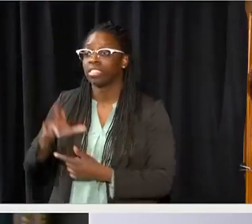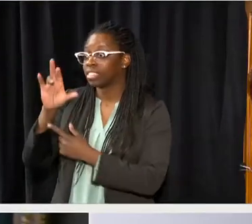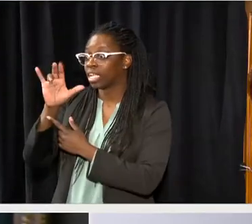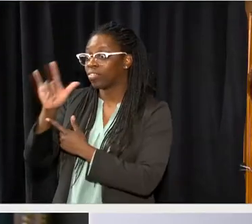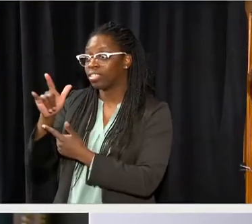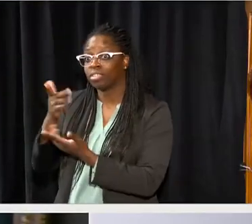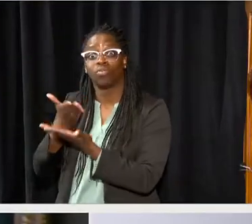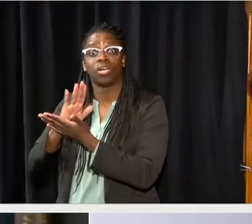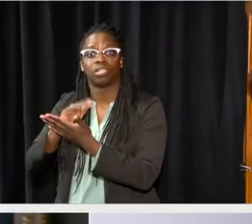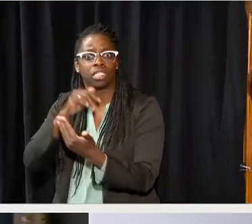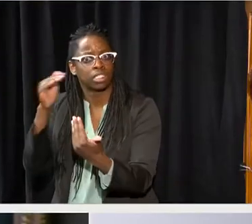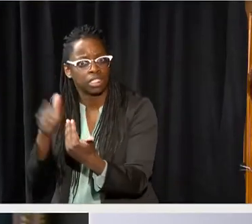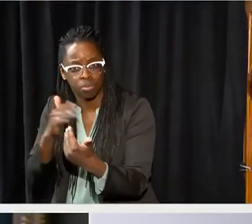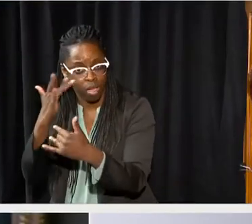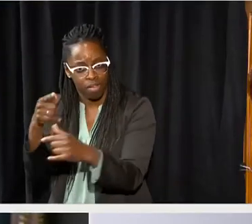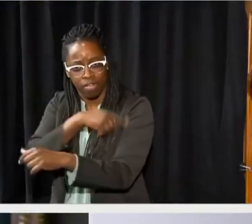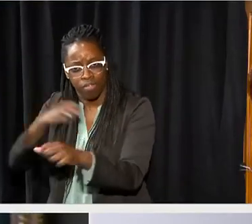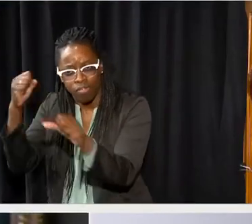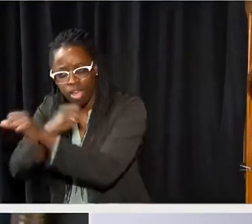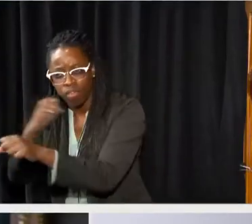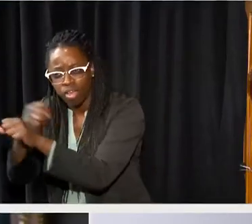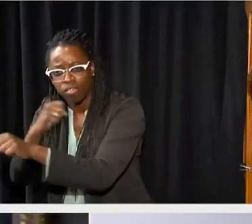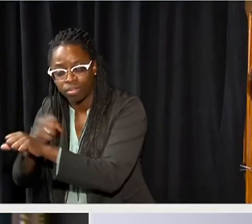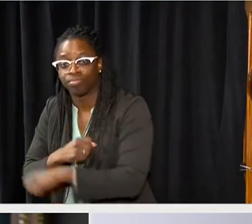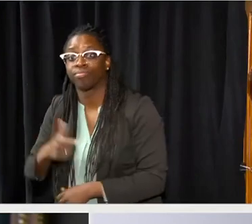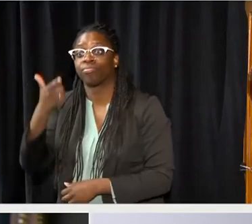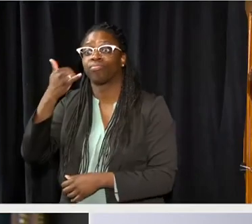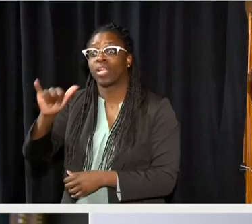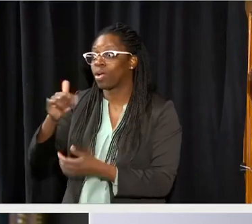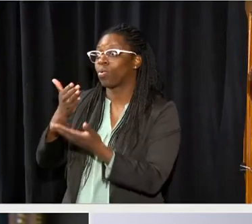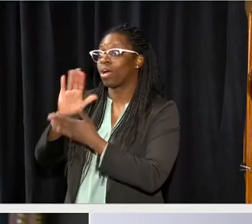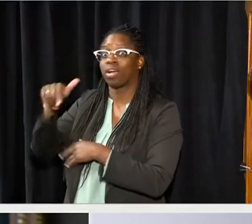marriage equality wasn't easy, but we did it.